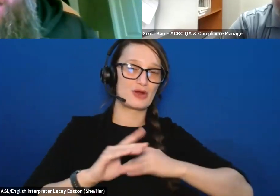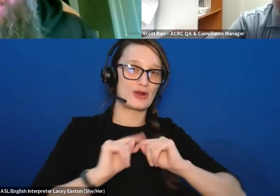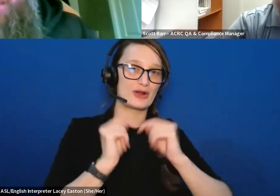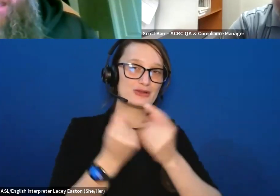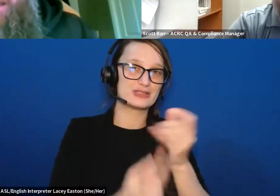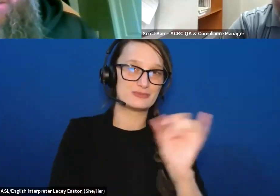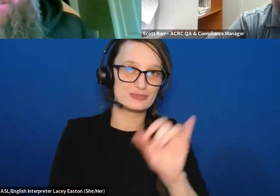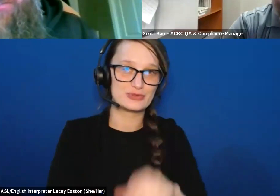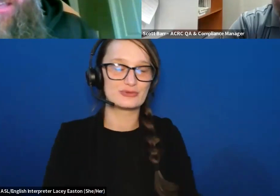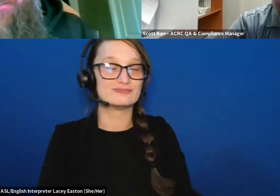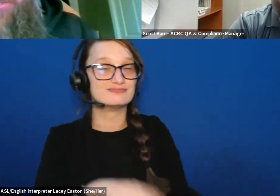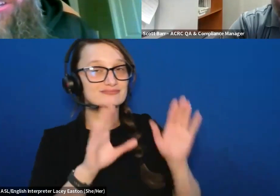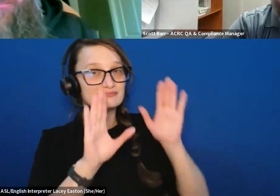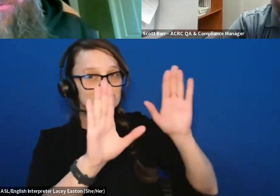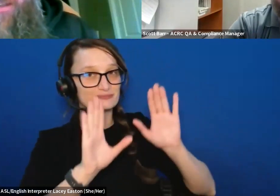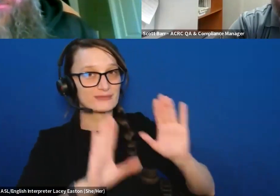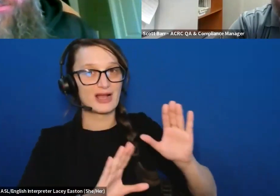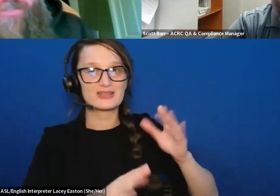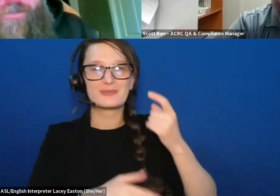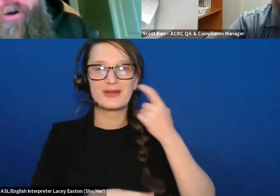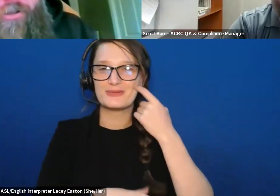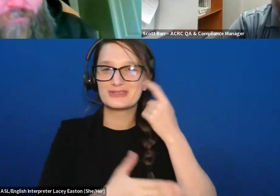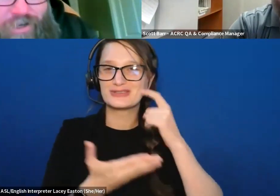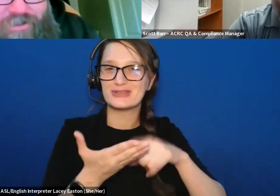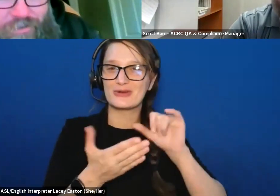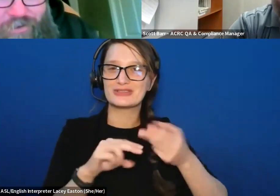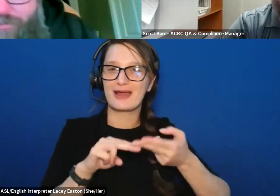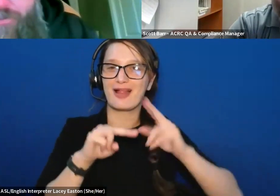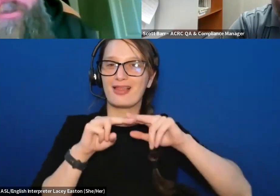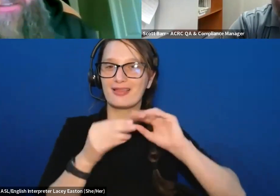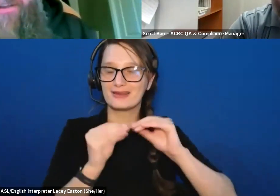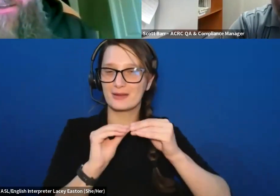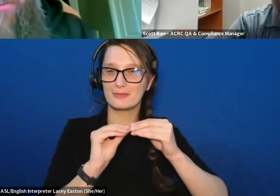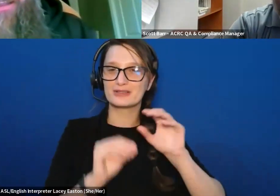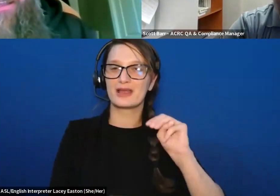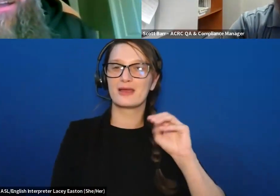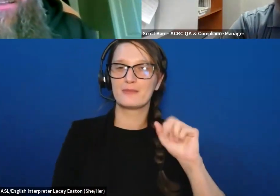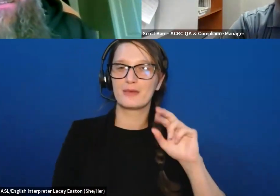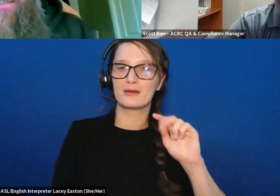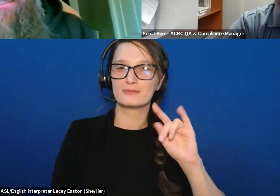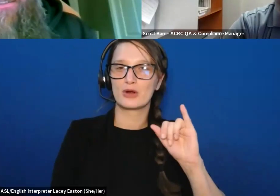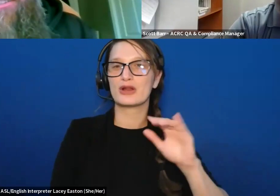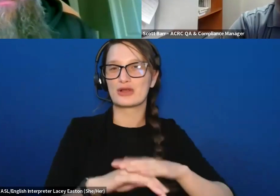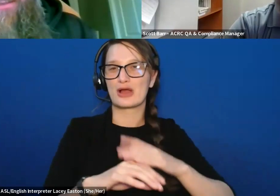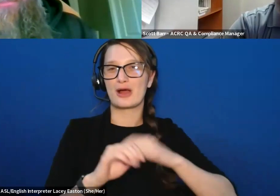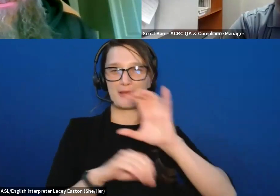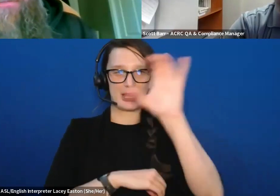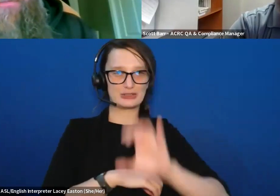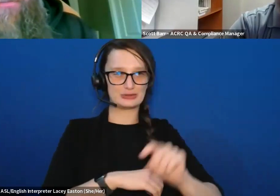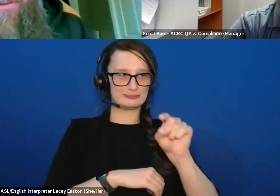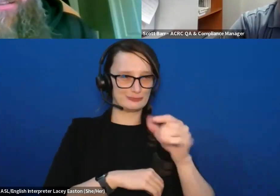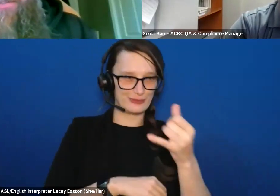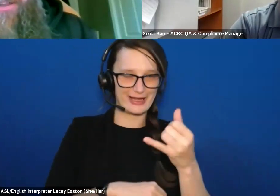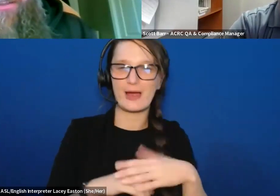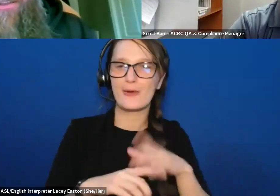Awesome. Yeah, again, I just noticed that little jump up in numbers. I see Marty's on my front page right now, but I saw the jump in numbers